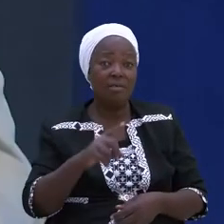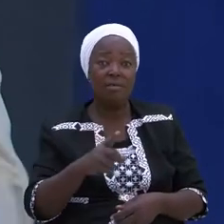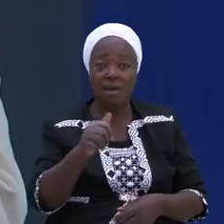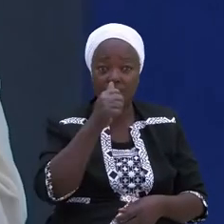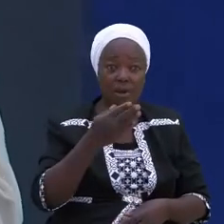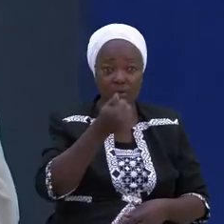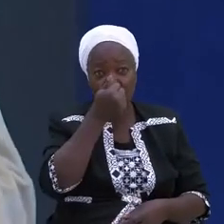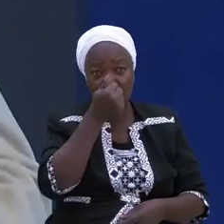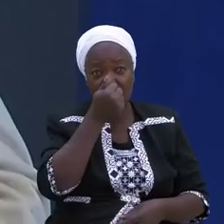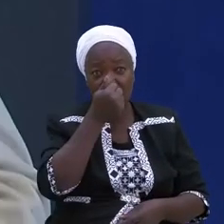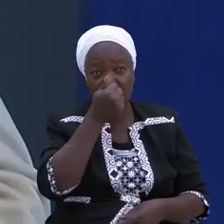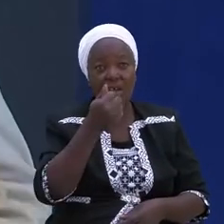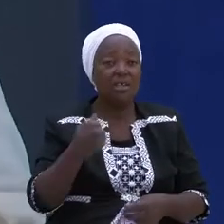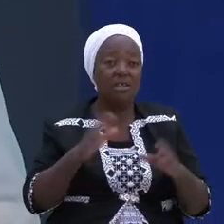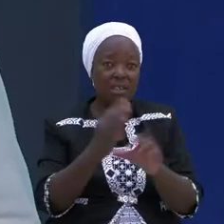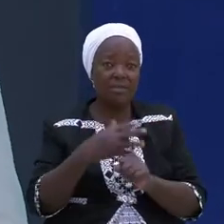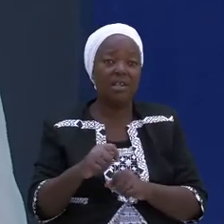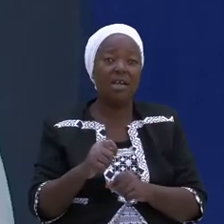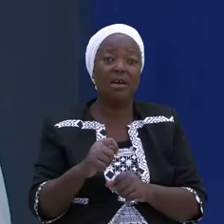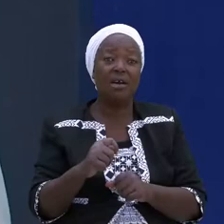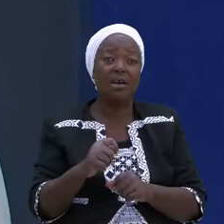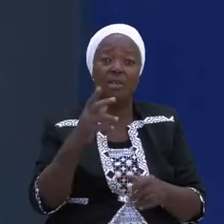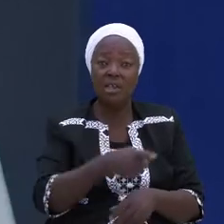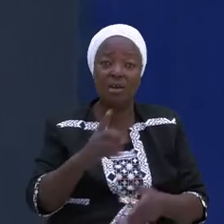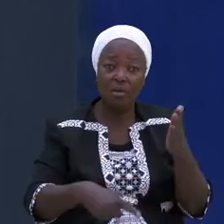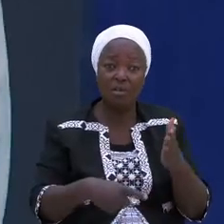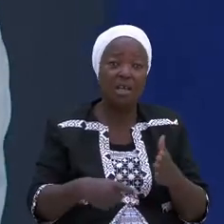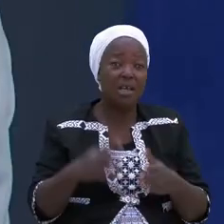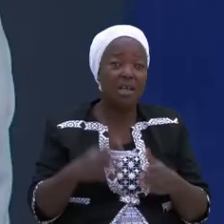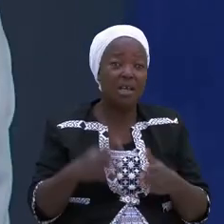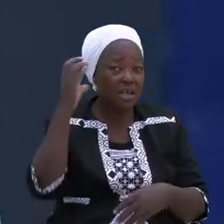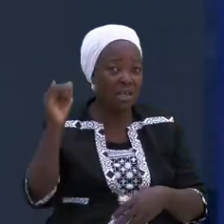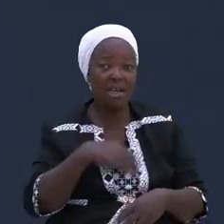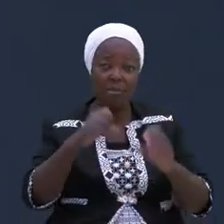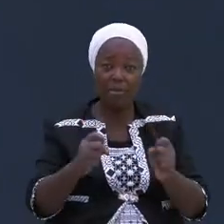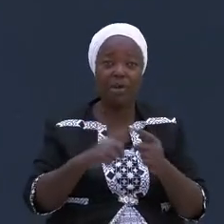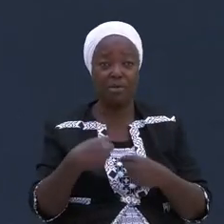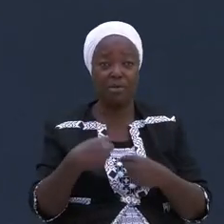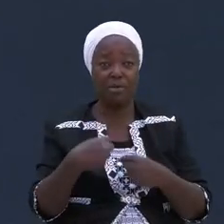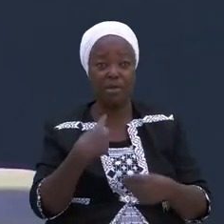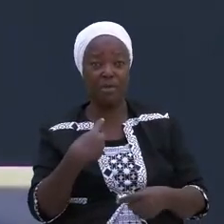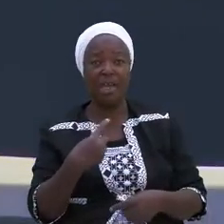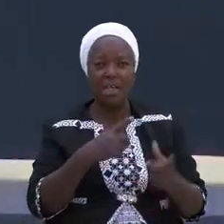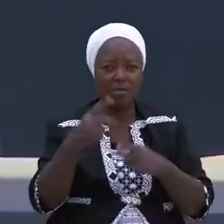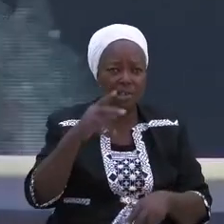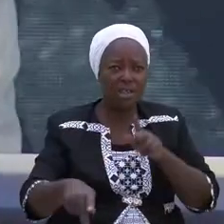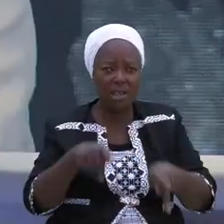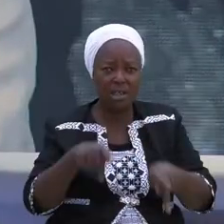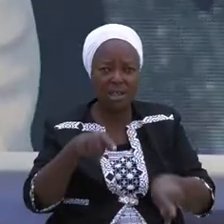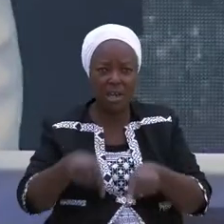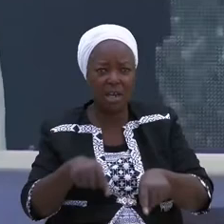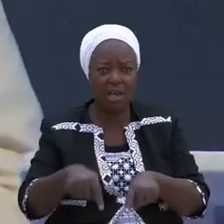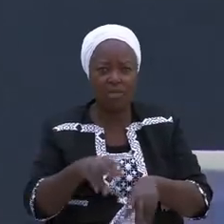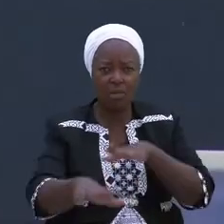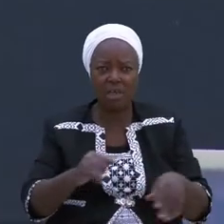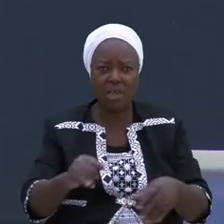hearing and receiving the ability to speak. We've seen the lame walking. We've seen short